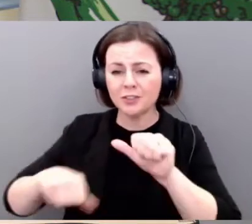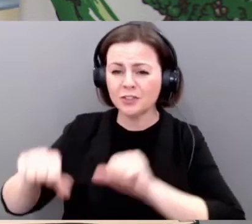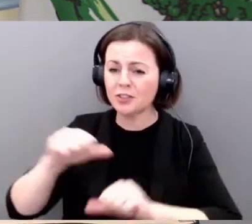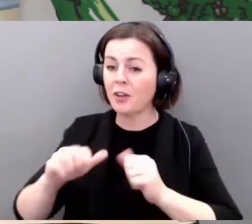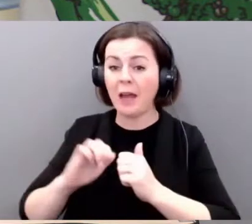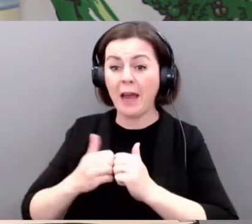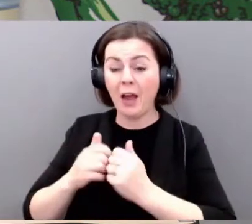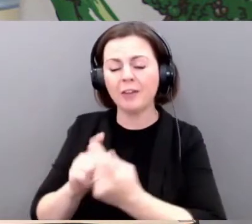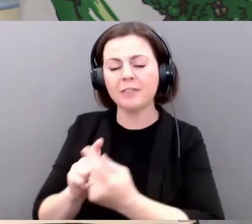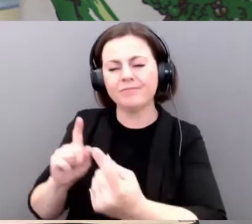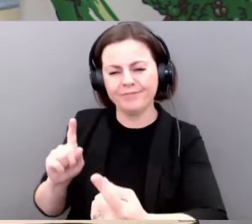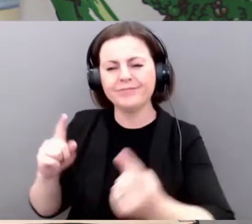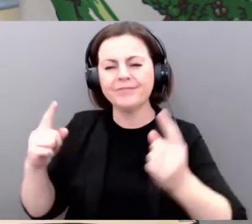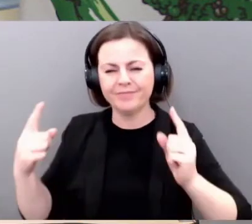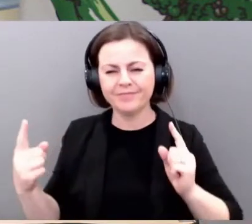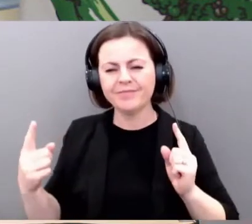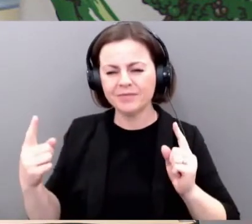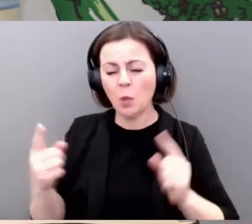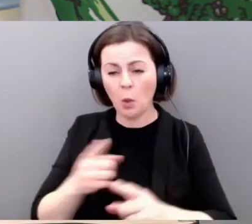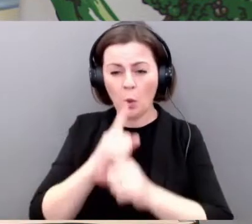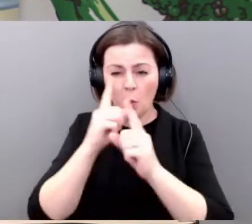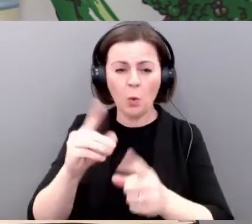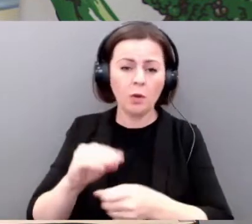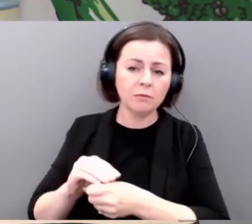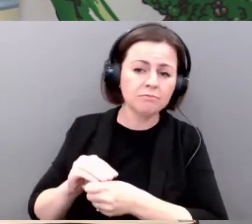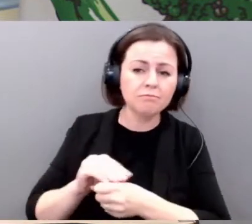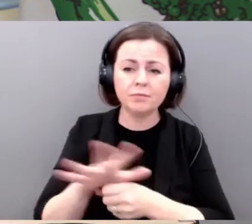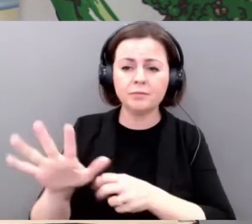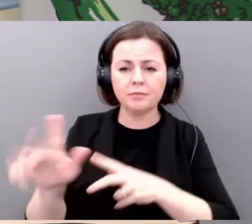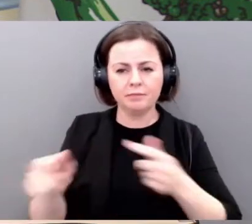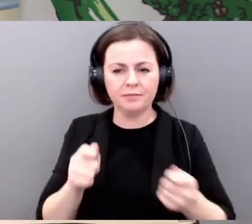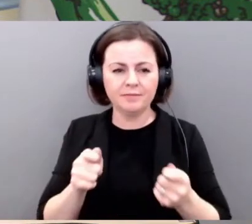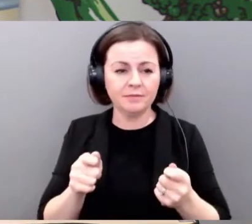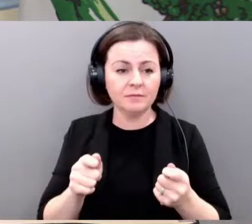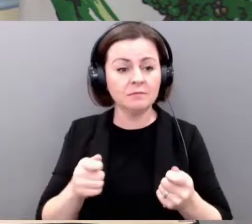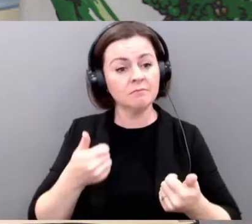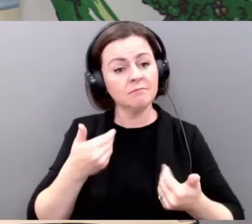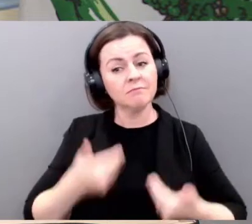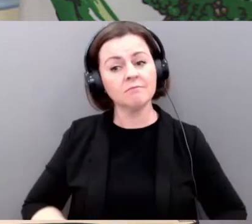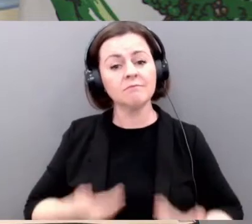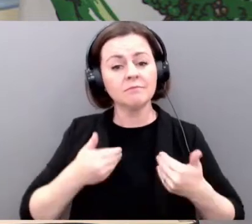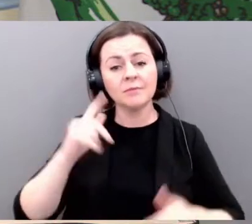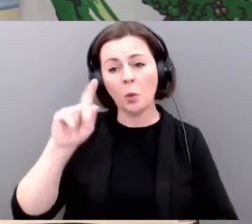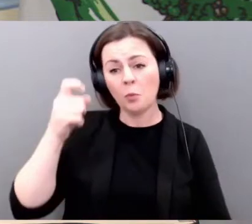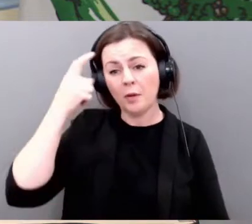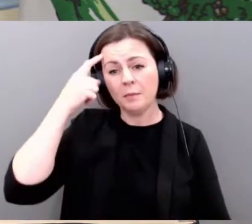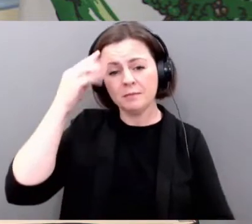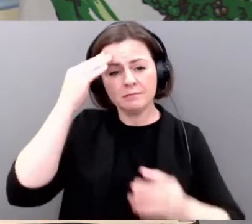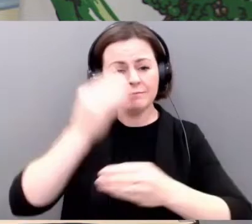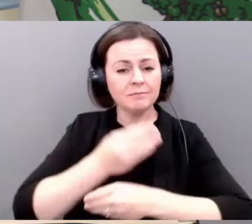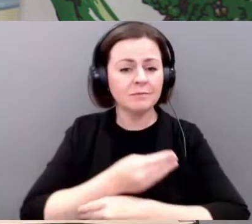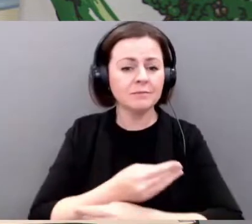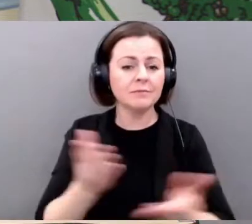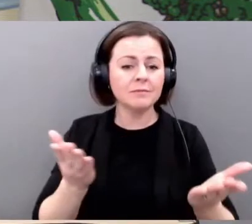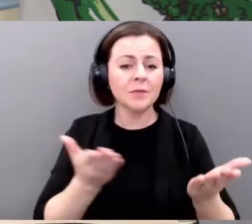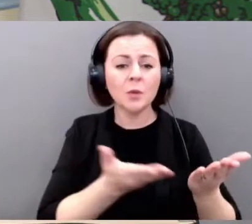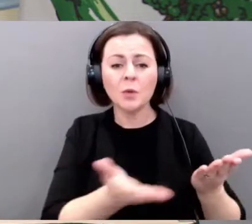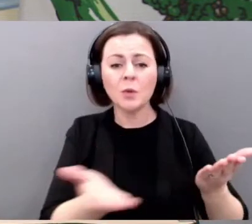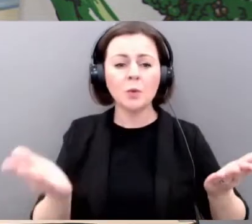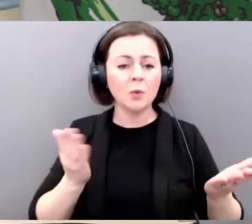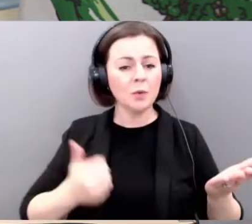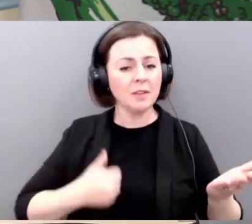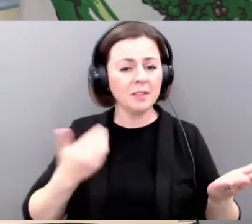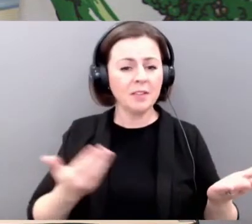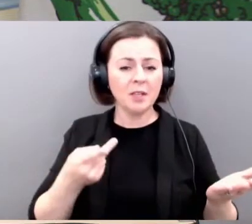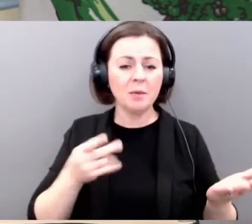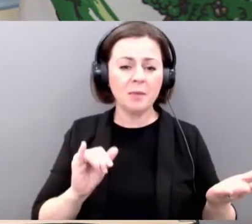we stopped the spread of this virus. And I can say as Premier to all Islanders that our province is in good hands with